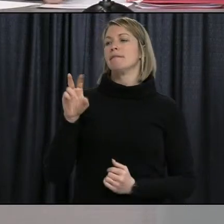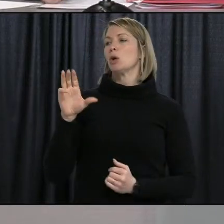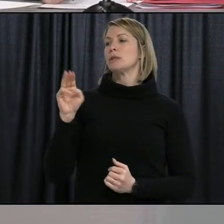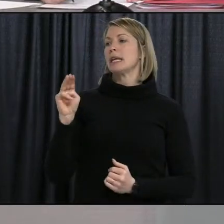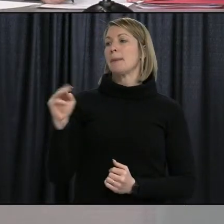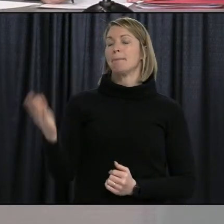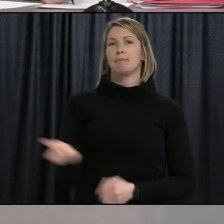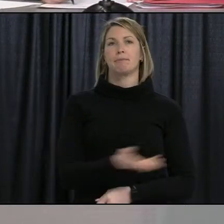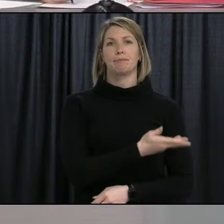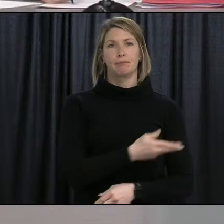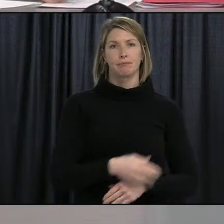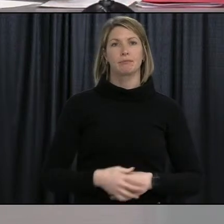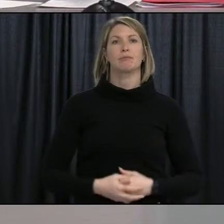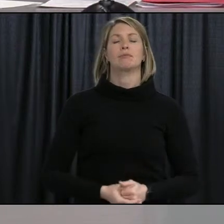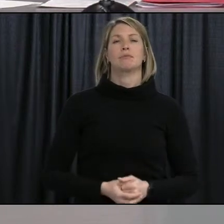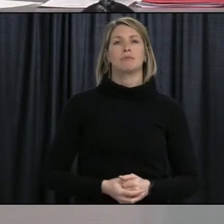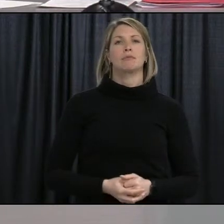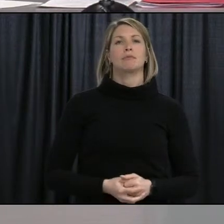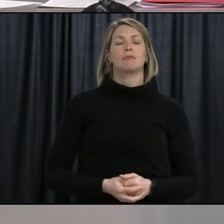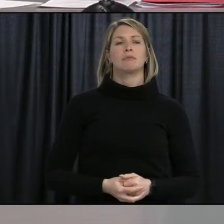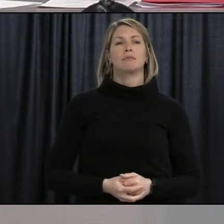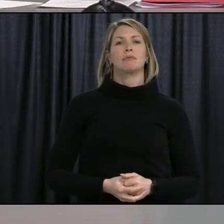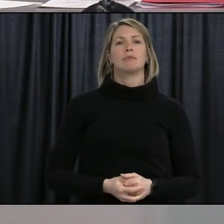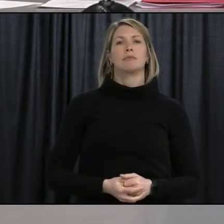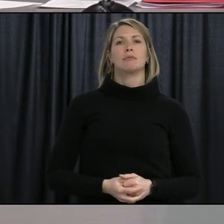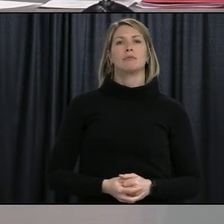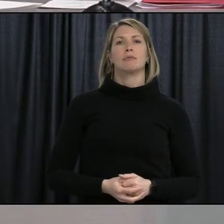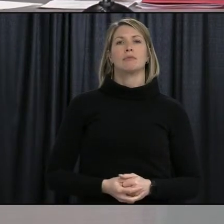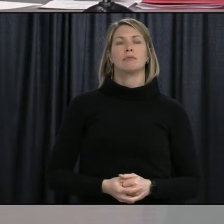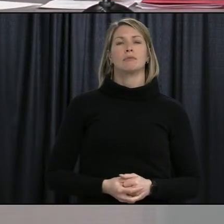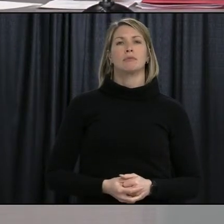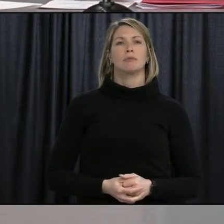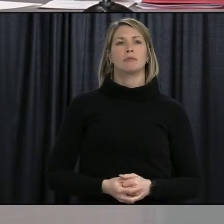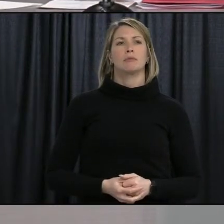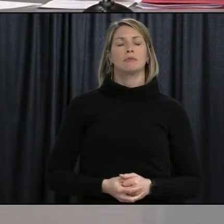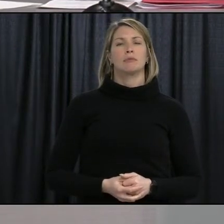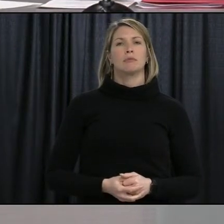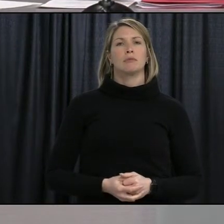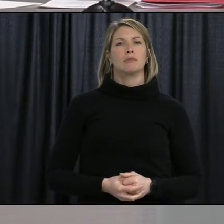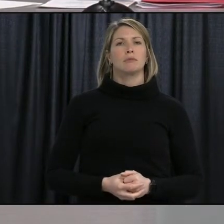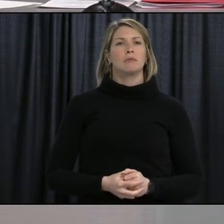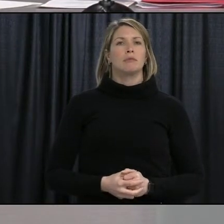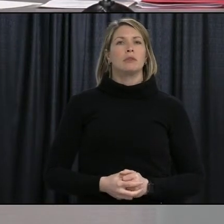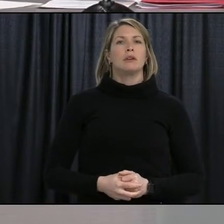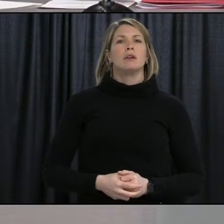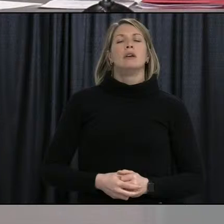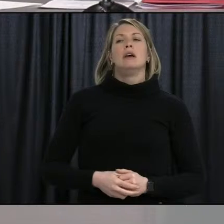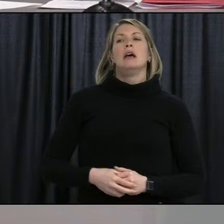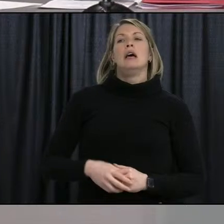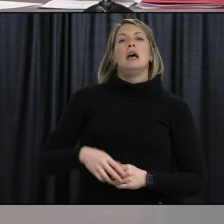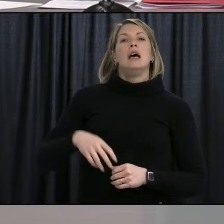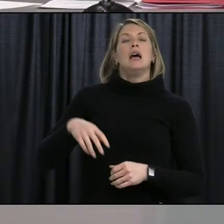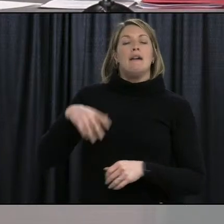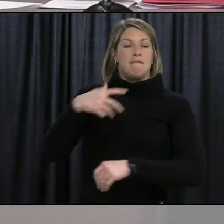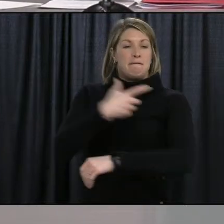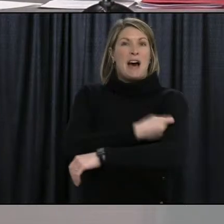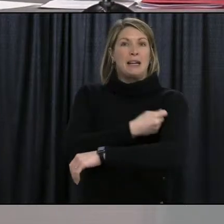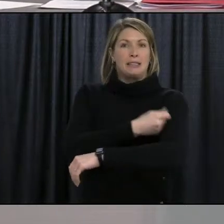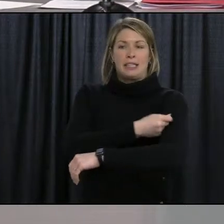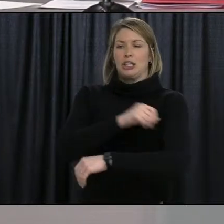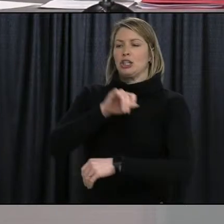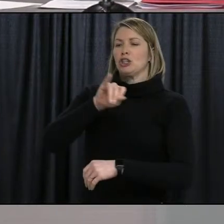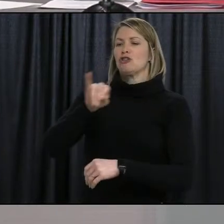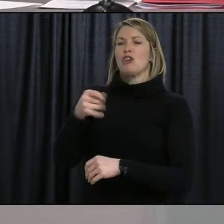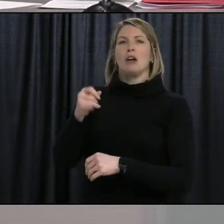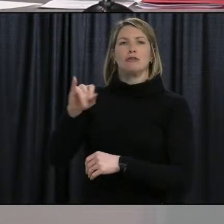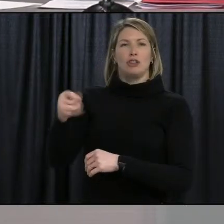ahead. Thank you. Canada has yet to receive its first doses of the Johnson & Johnson vaccine, and I